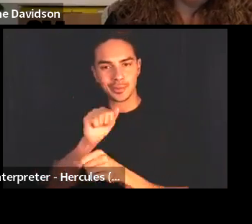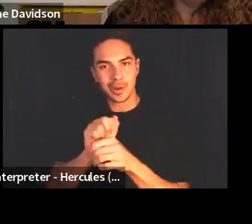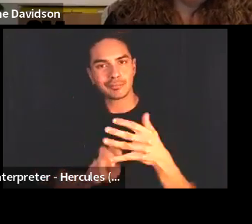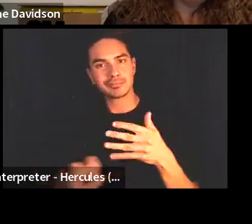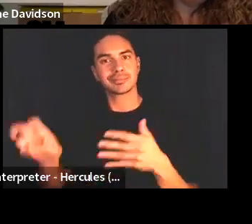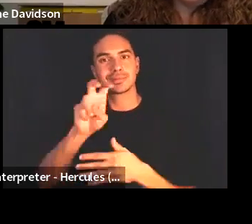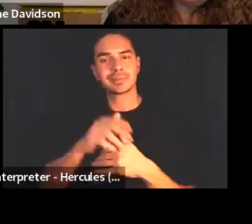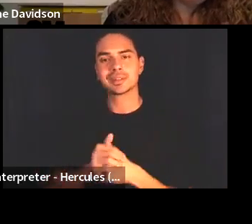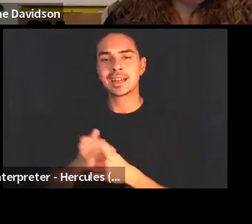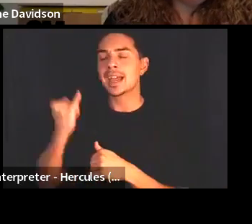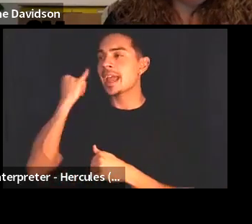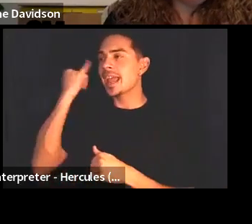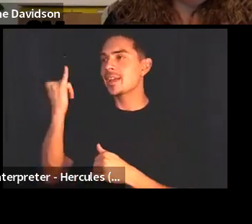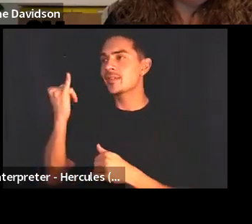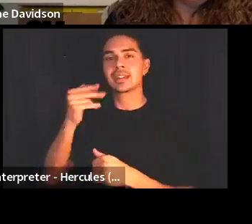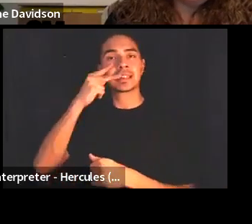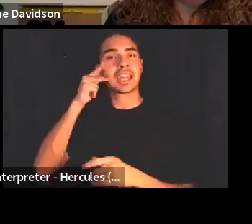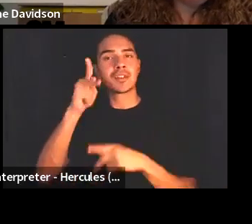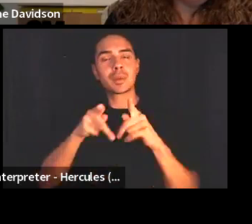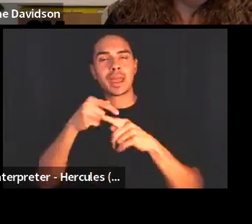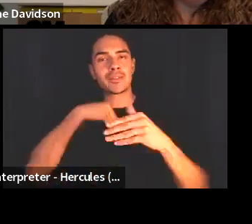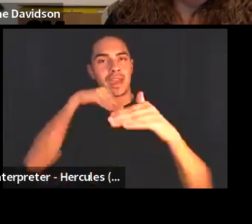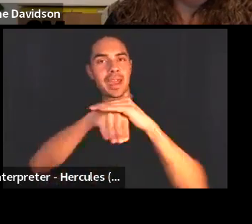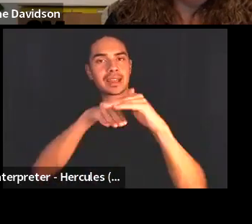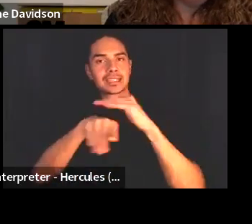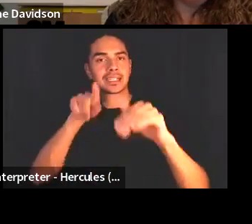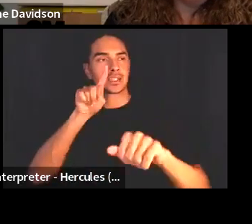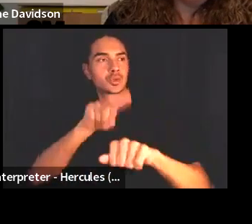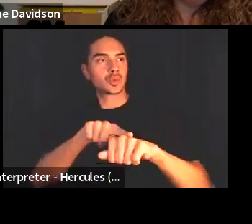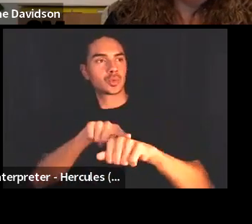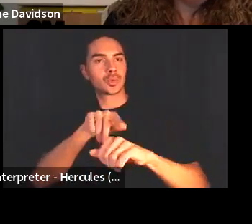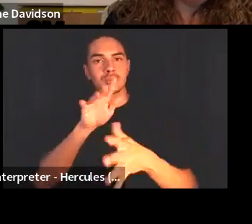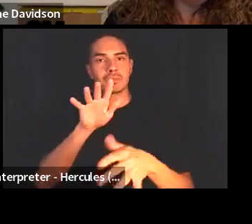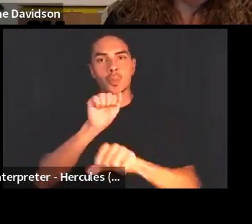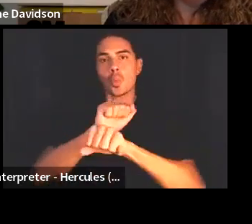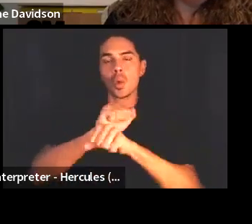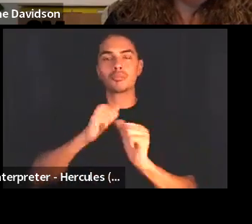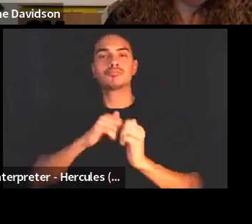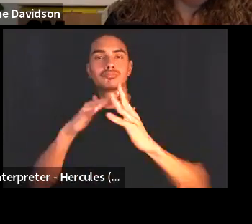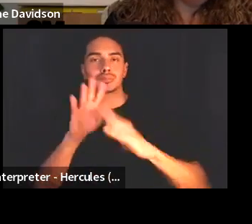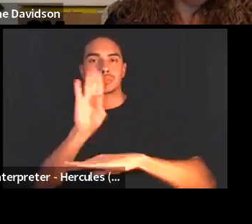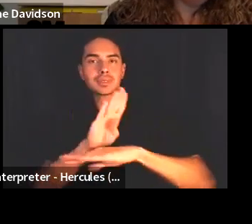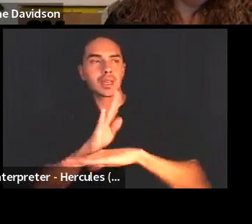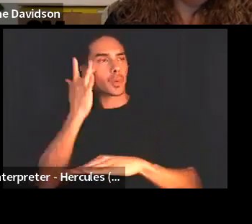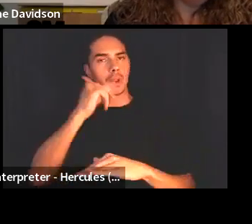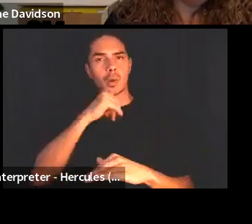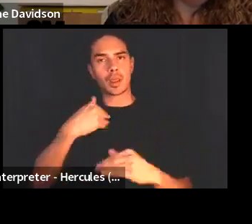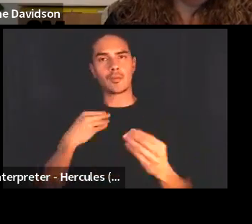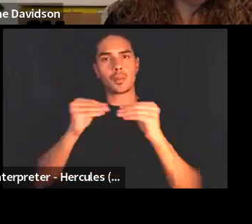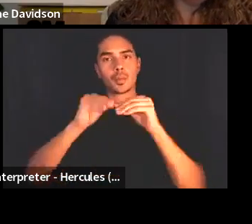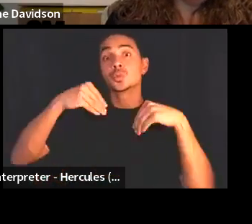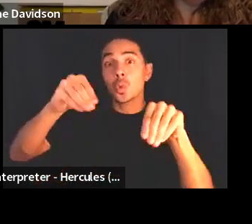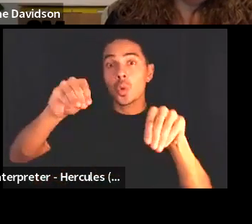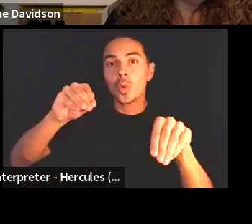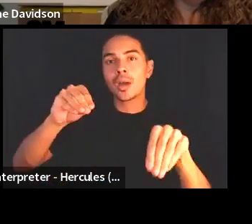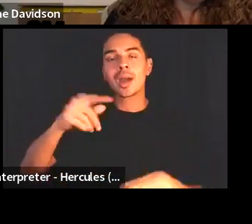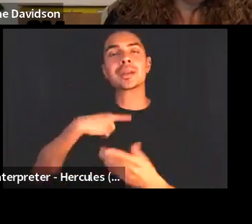and mortars? Like I think about so many things and I try to use humor in getting people to